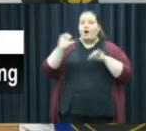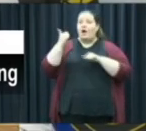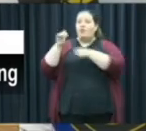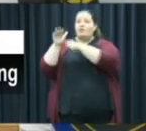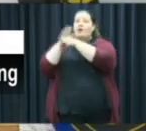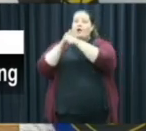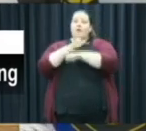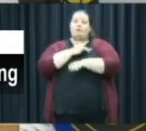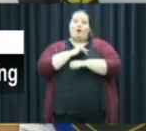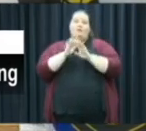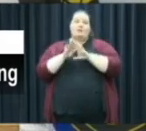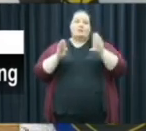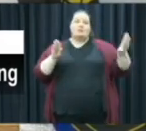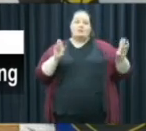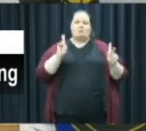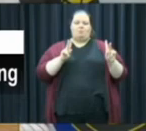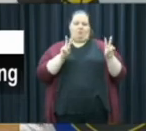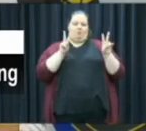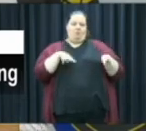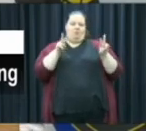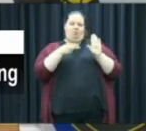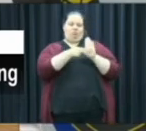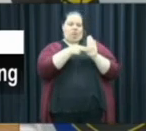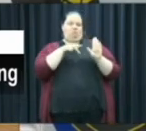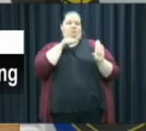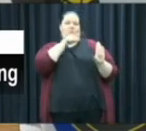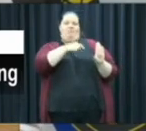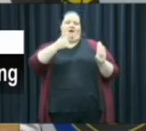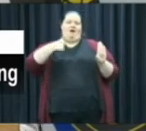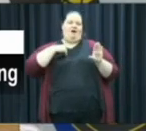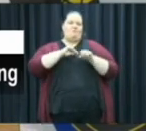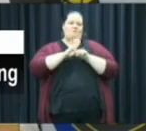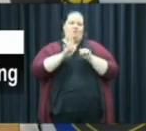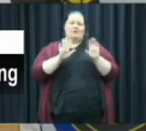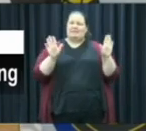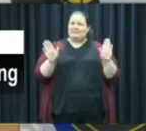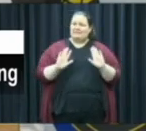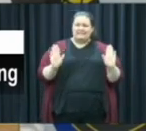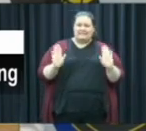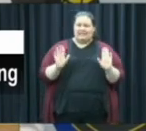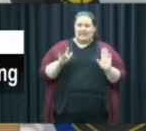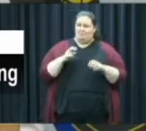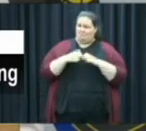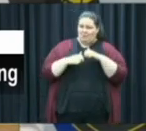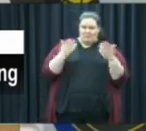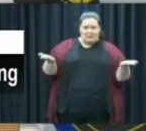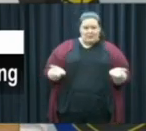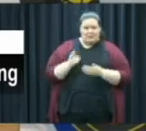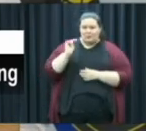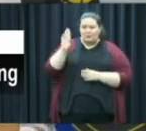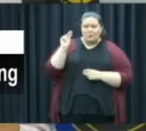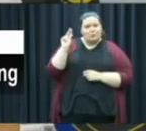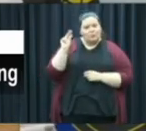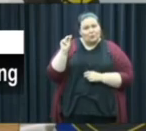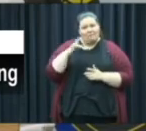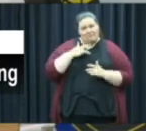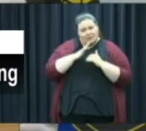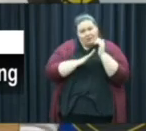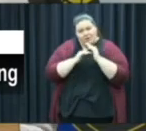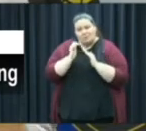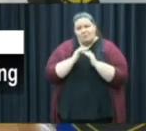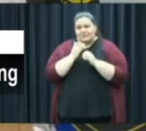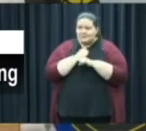that there is a problem with stigma and some people are reluctant to come forward. So I don't want that to be a problem here in New Brunswick. I would like people to feel